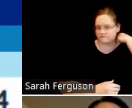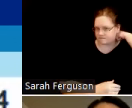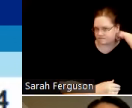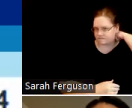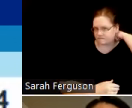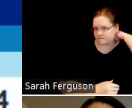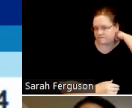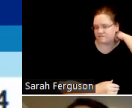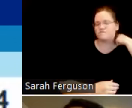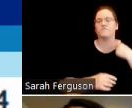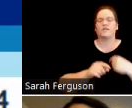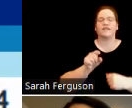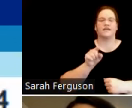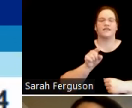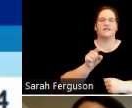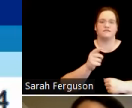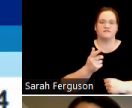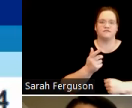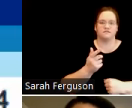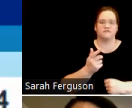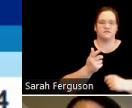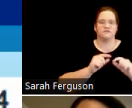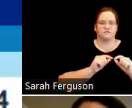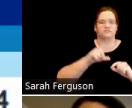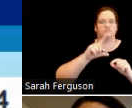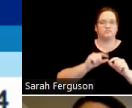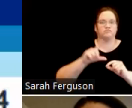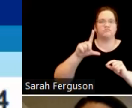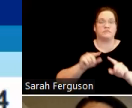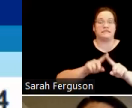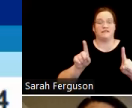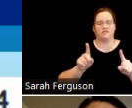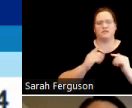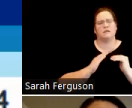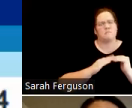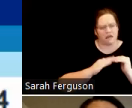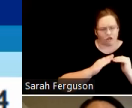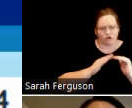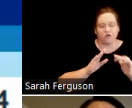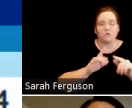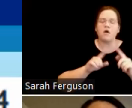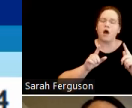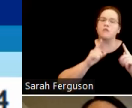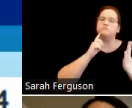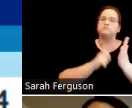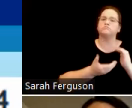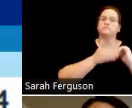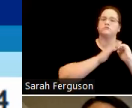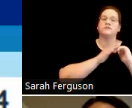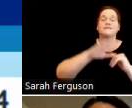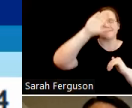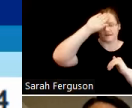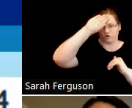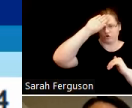So this is the one where there was a little bit of a difference, just actually pretty minor, but a small difference. And this is fevers after